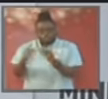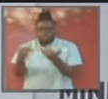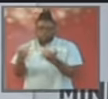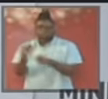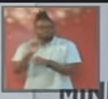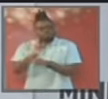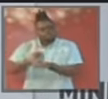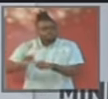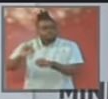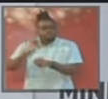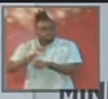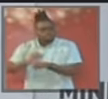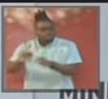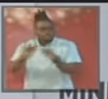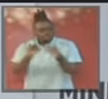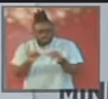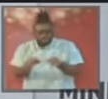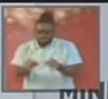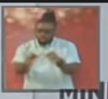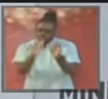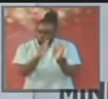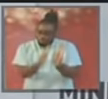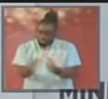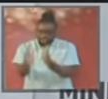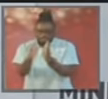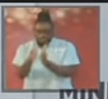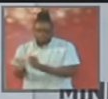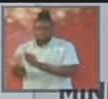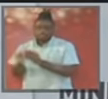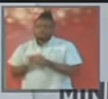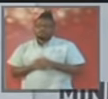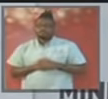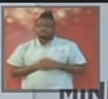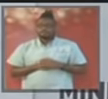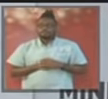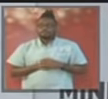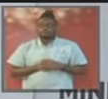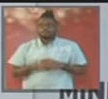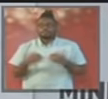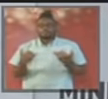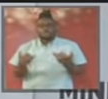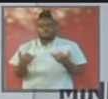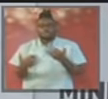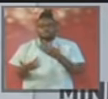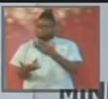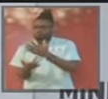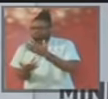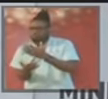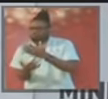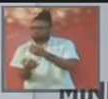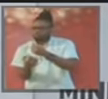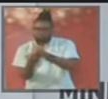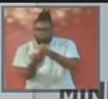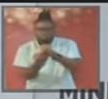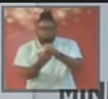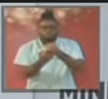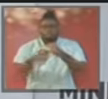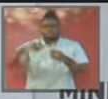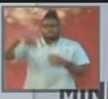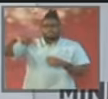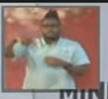speak. So in terms of the technical support then, PAHO has been working with the ministry,